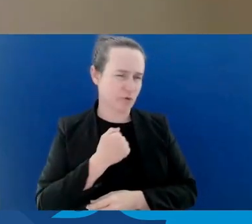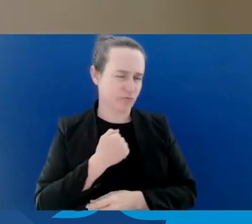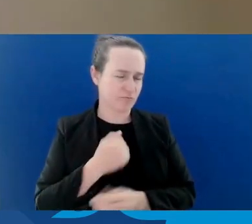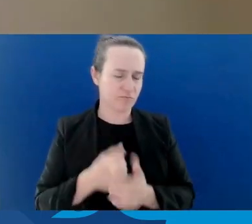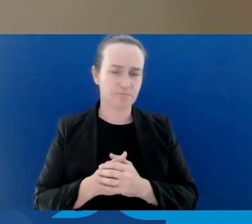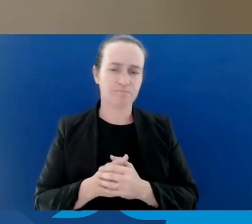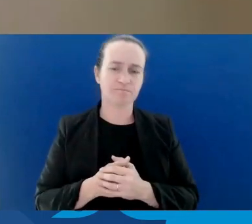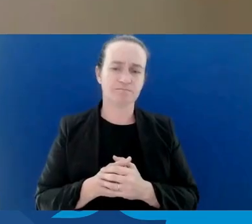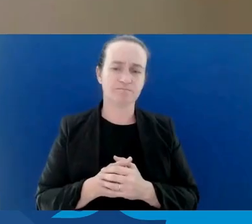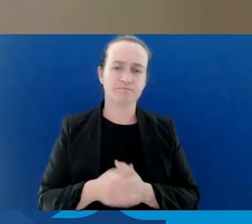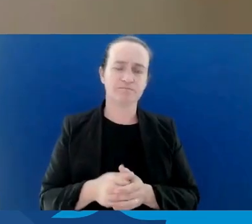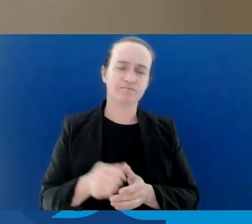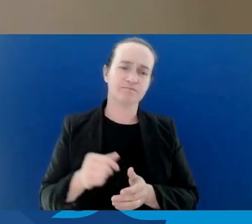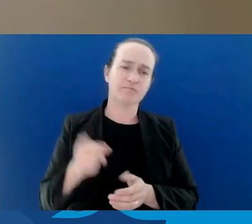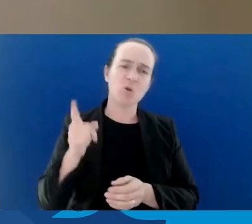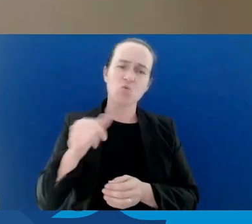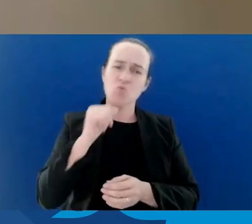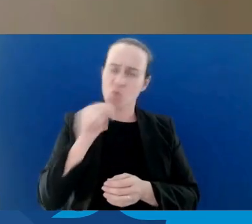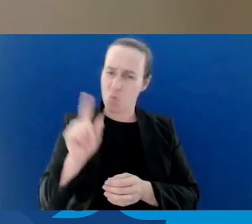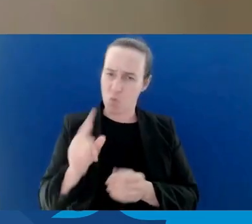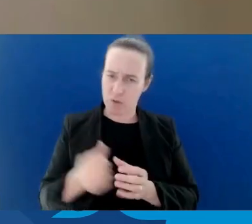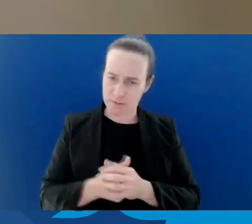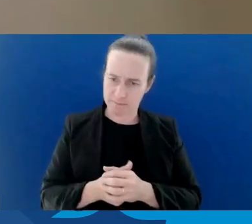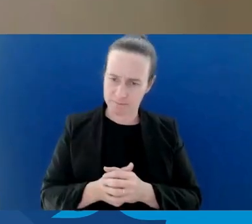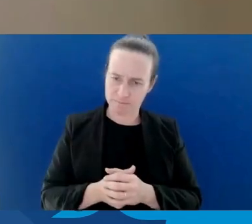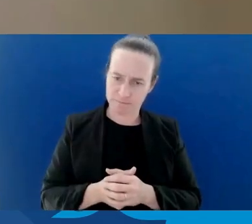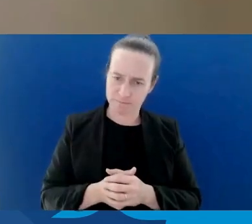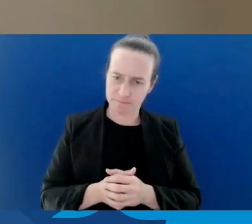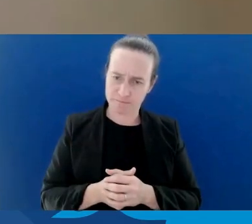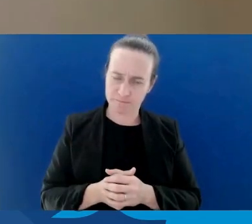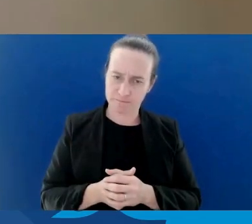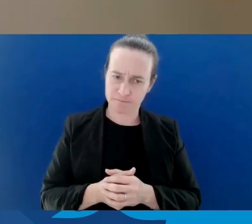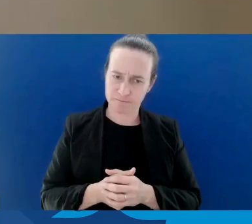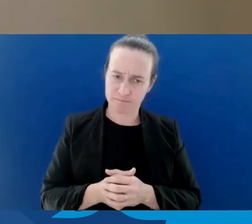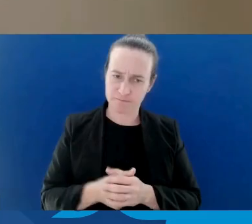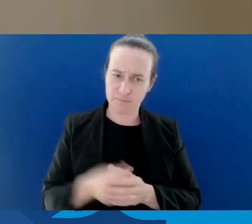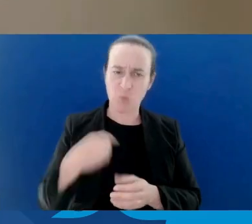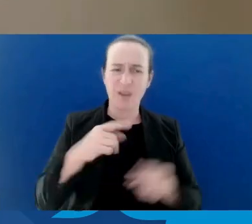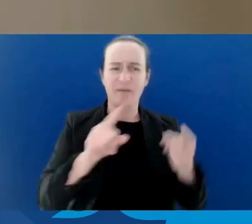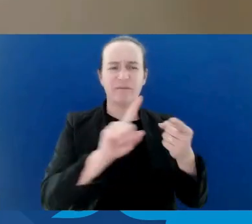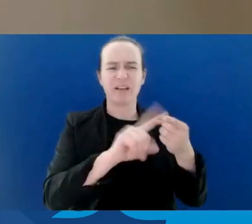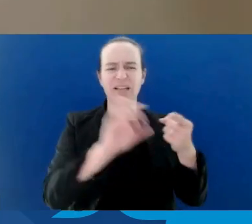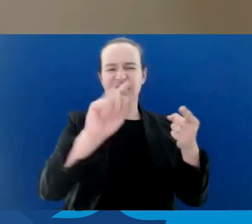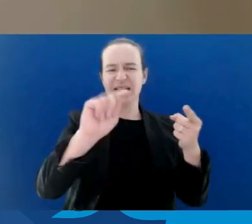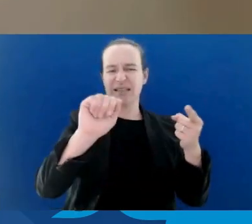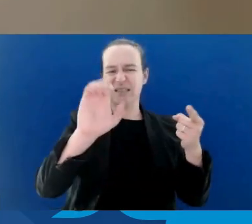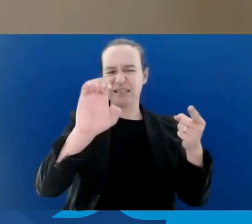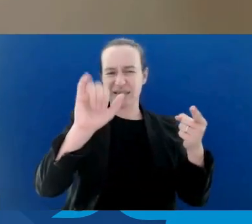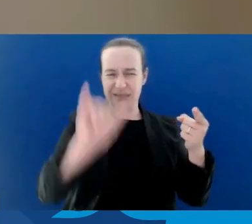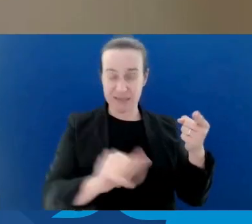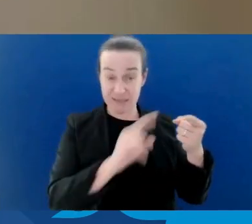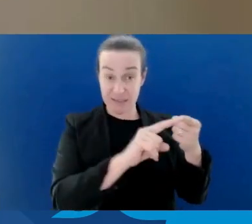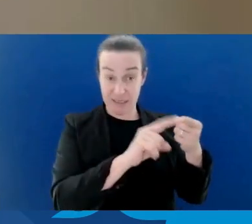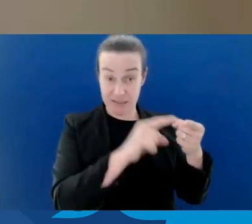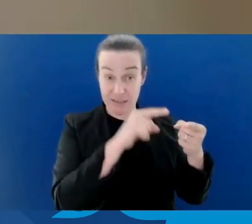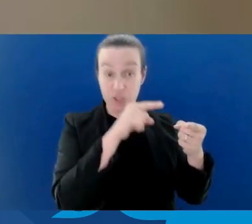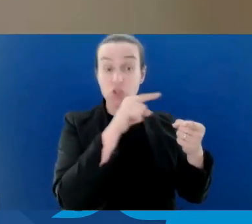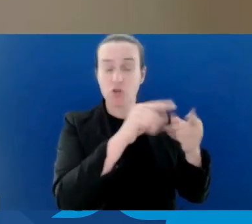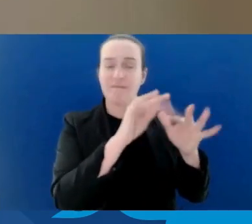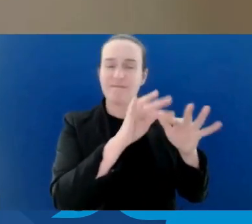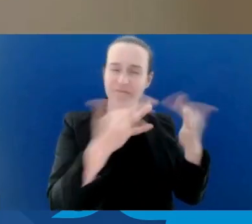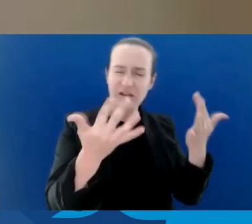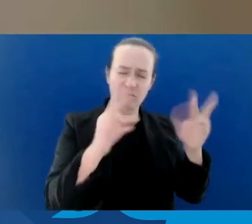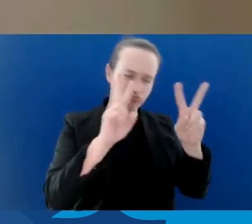some of the points that you made earlier, and we had individual Stacy from Stand, who's just done a study